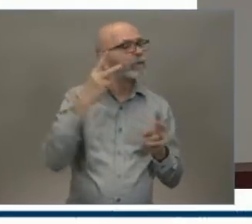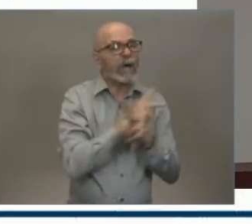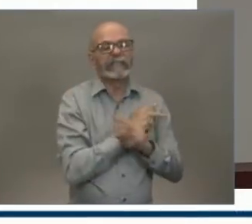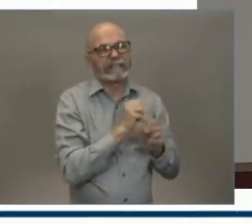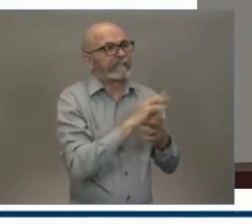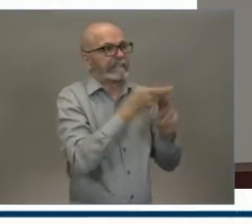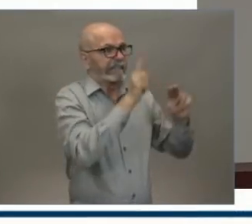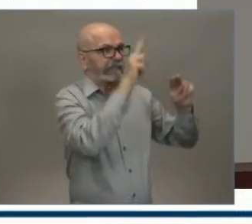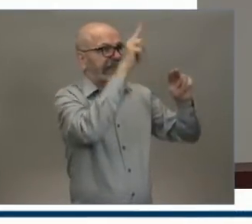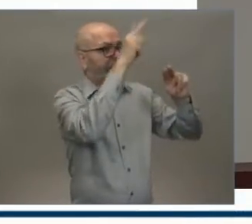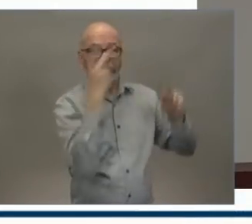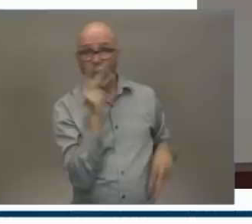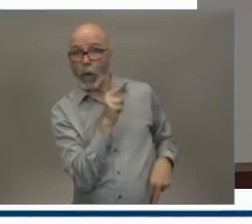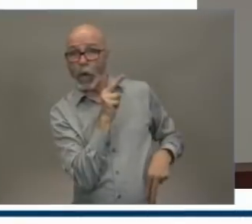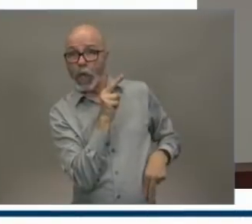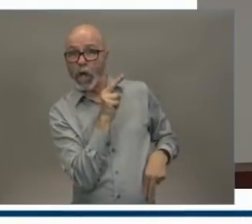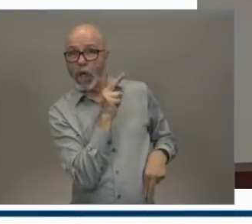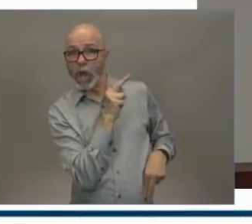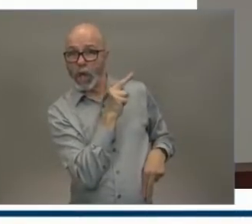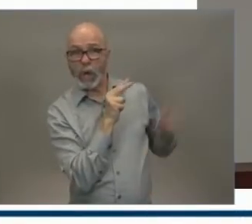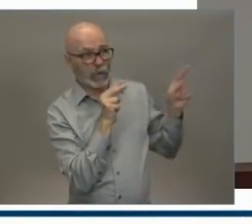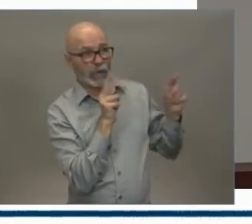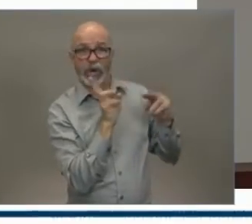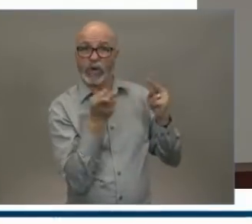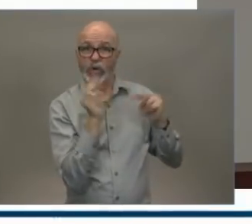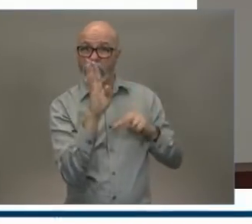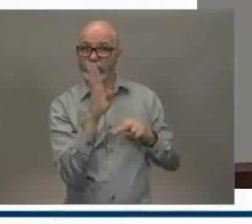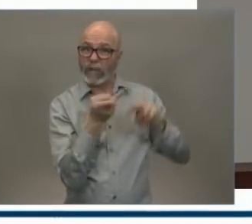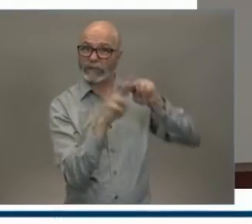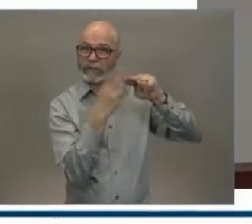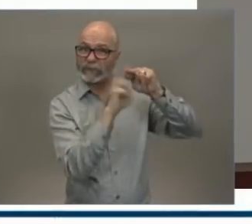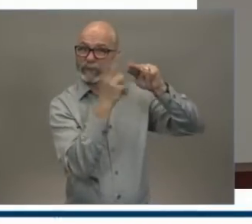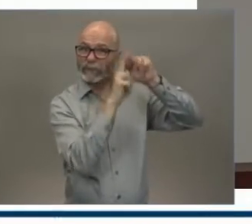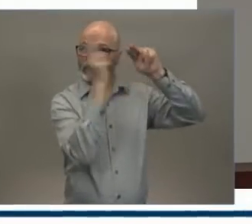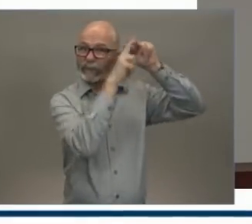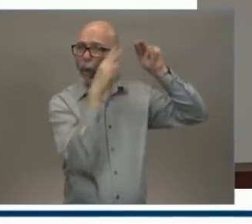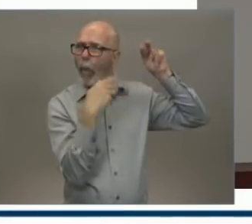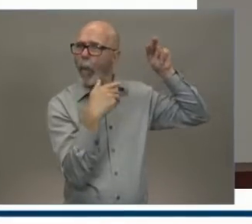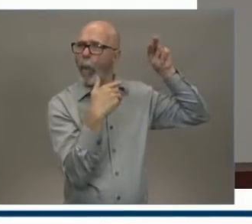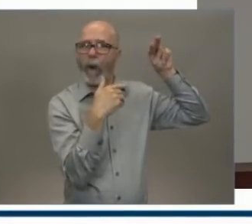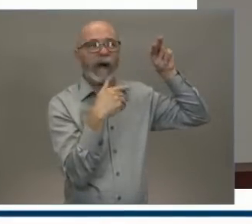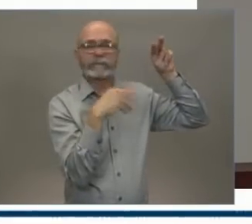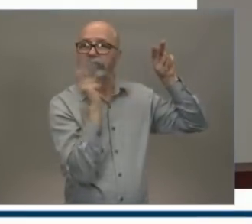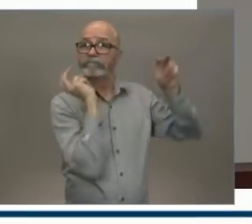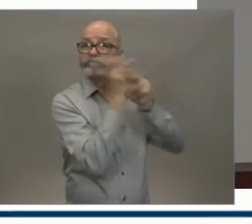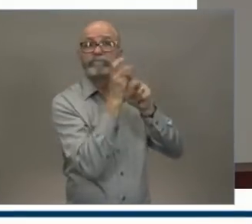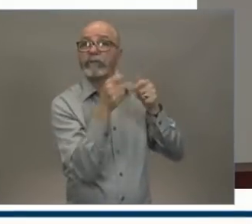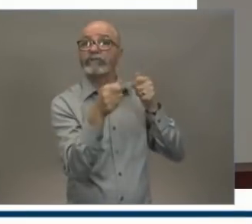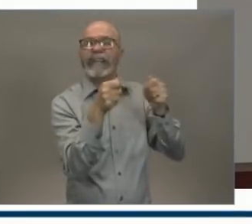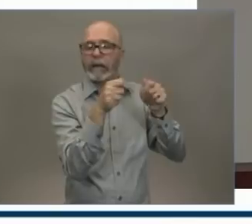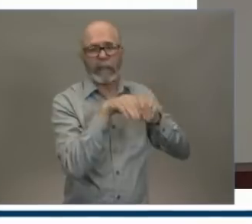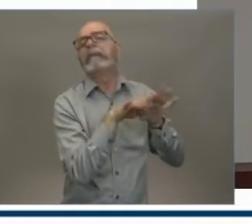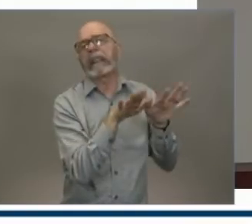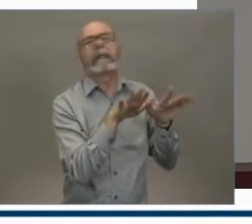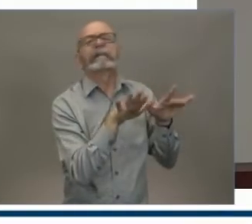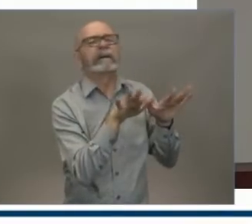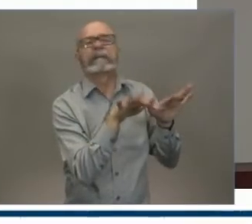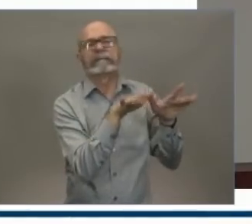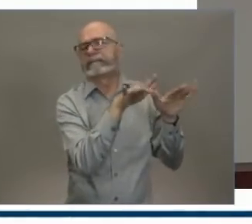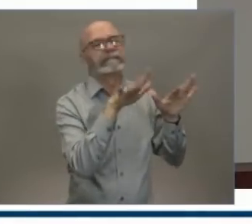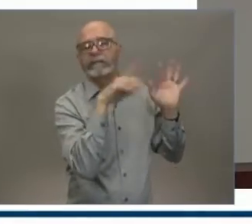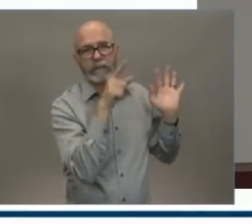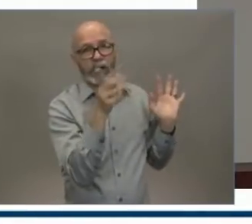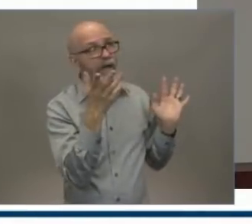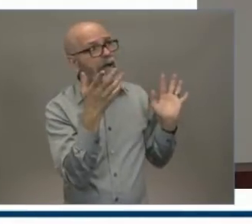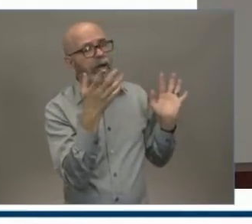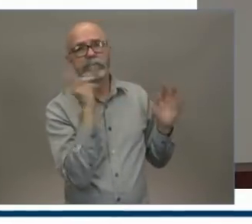can escalate very quickly and how hard it is to regain control. Also, in many ways, the winter months